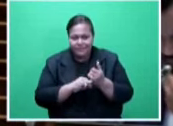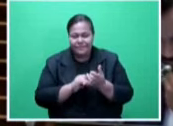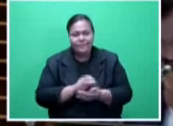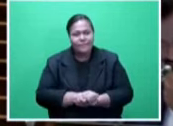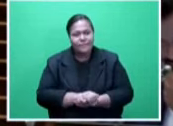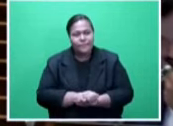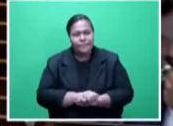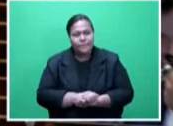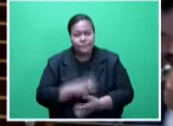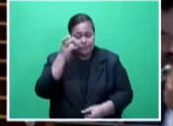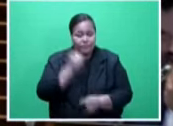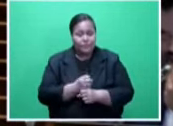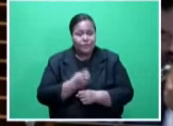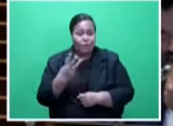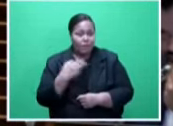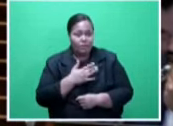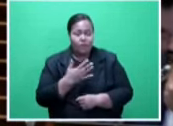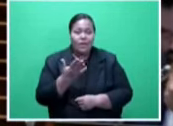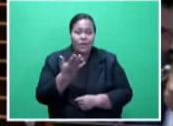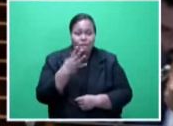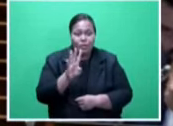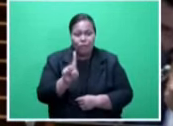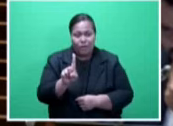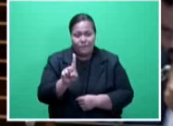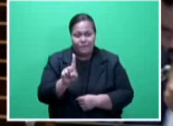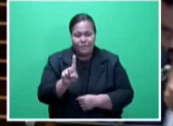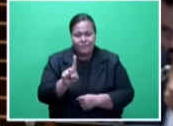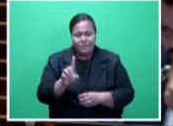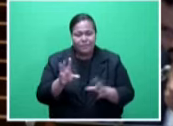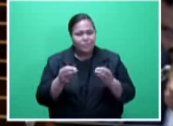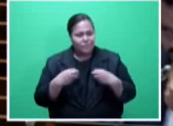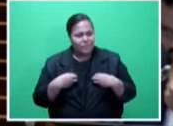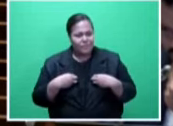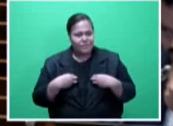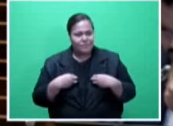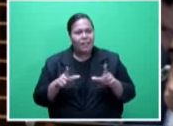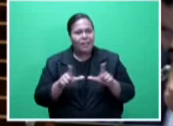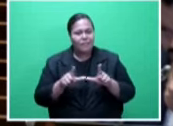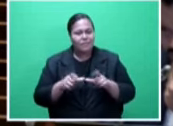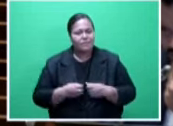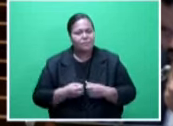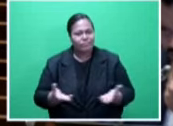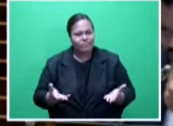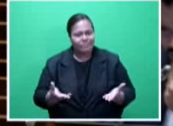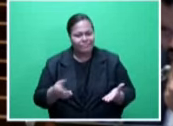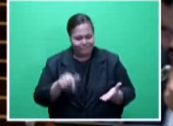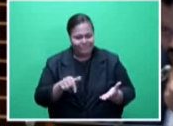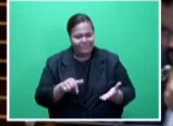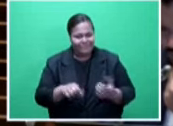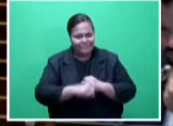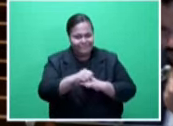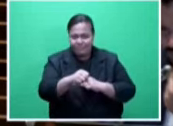of 341 businesses have been all been issued licenses under this campaign by the Ministry. And this